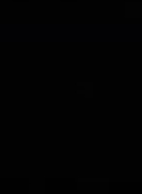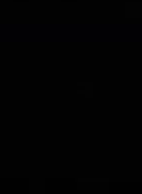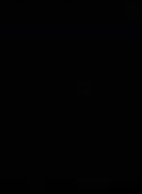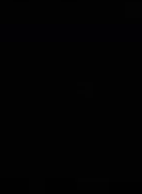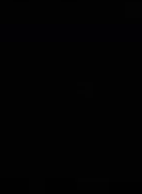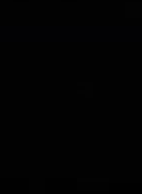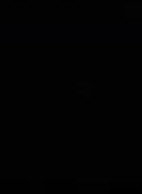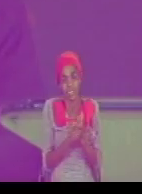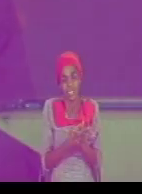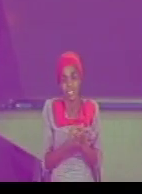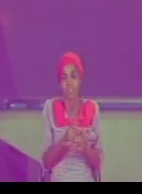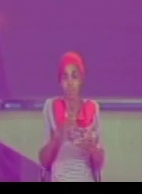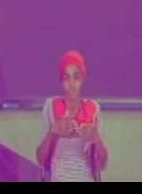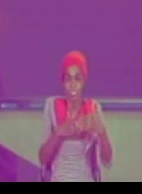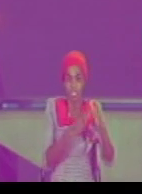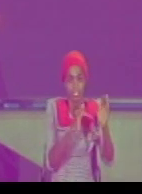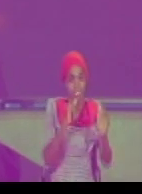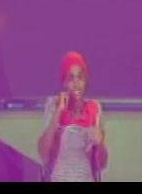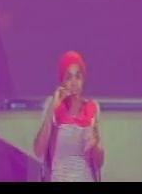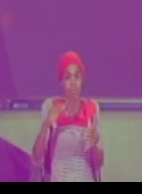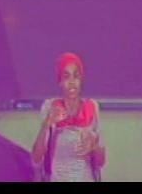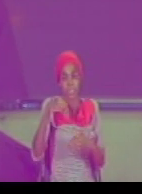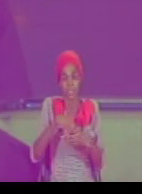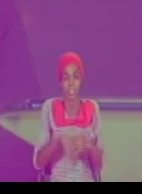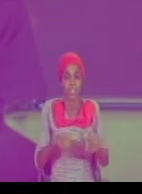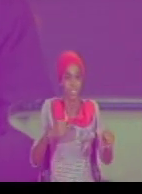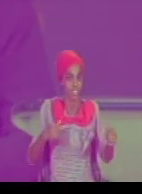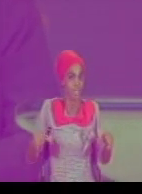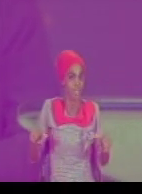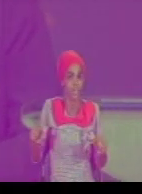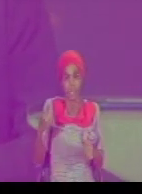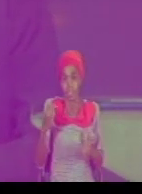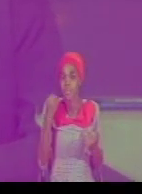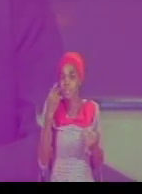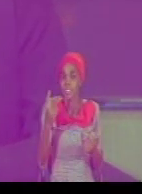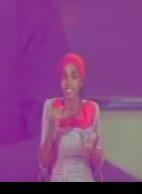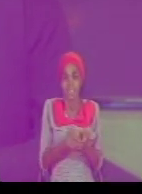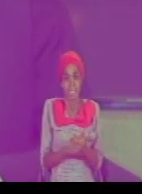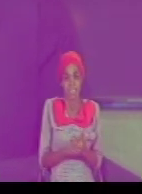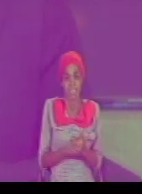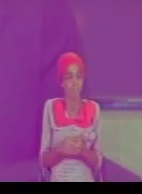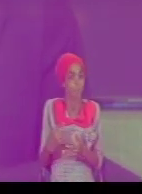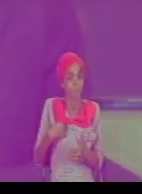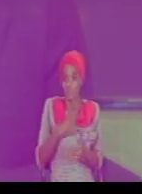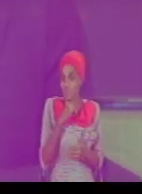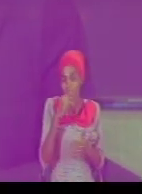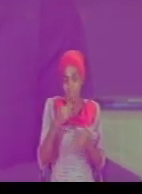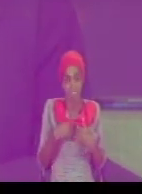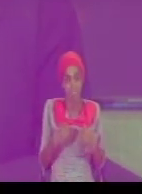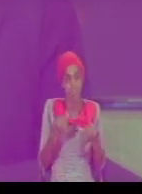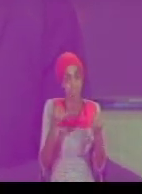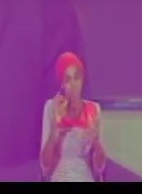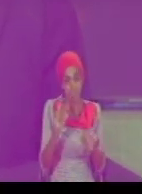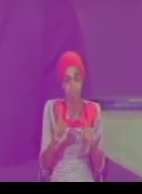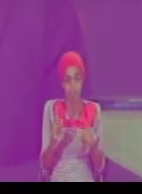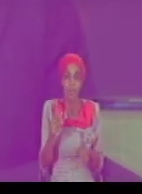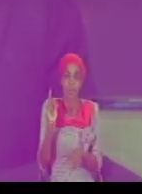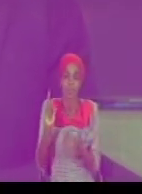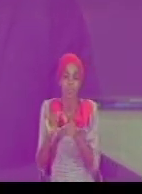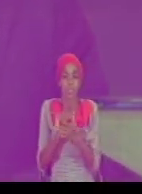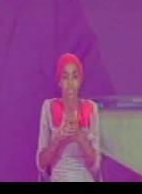dance. Have many people. Those who go to nightclubs and those who go to houses